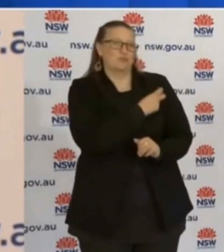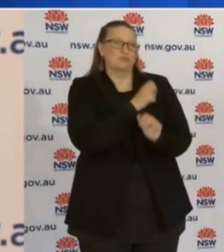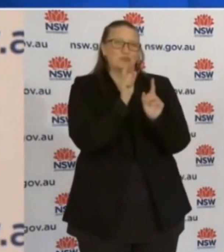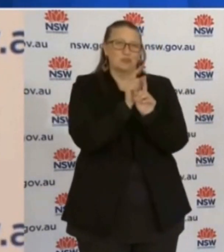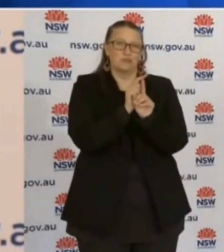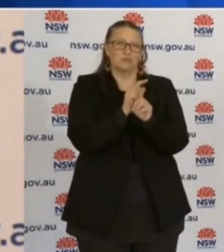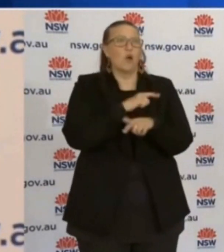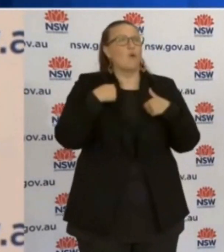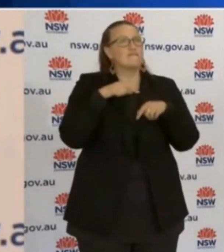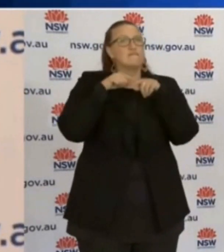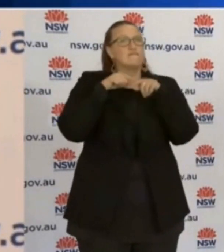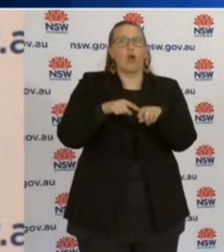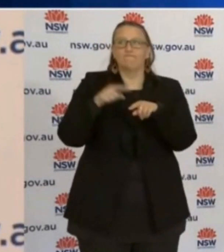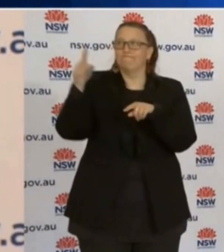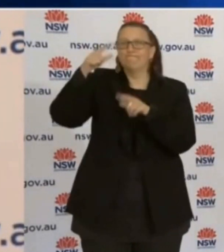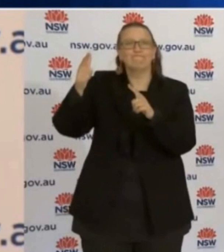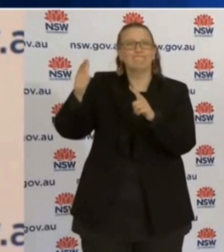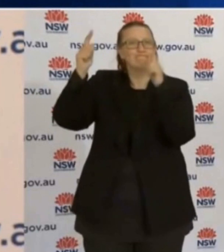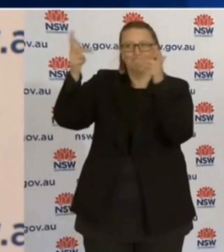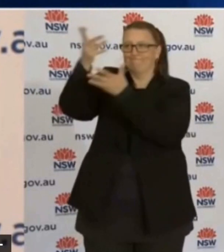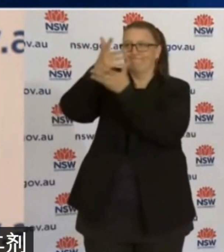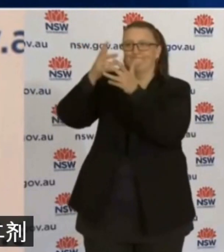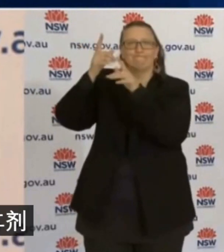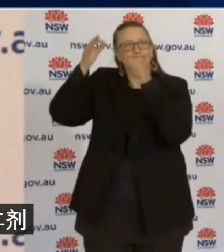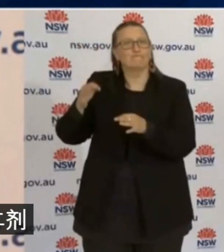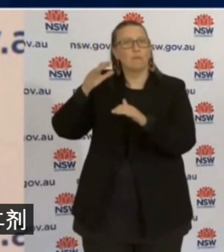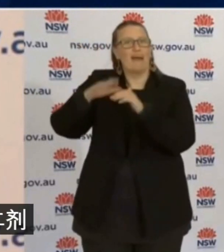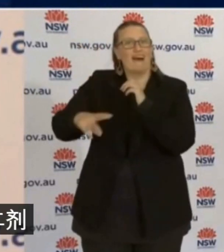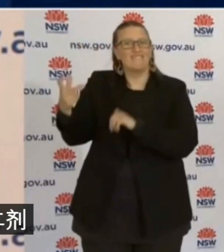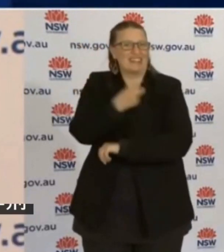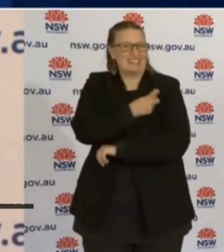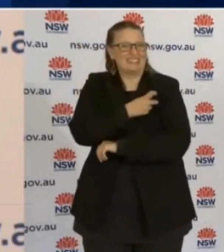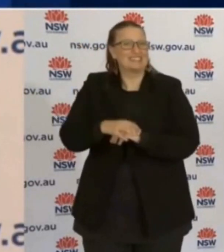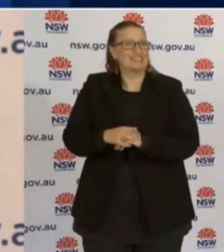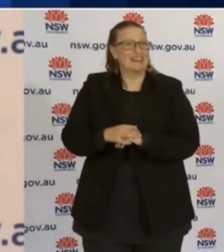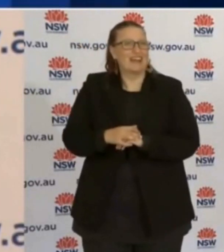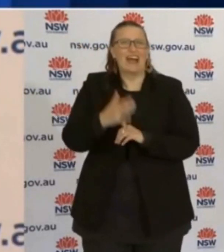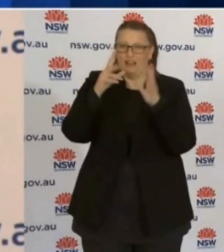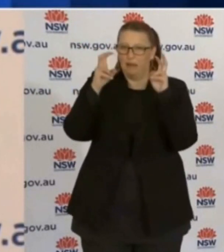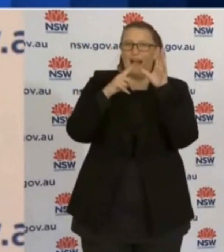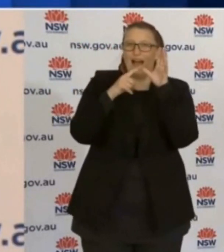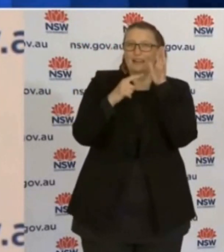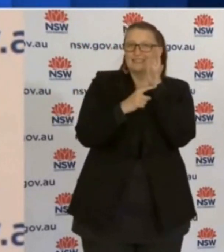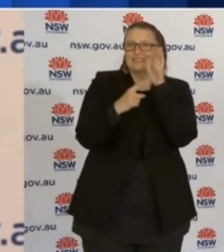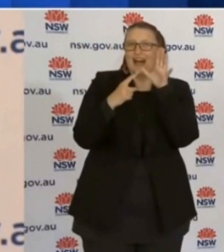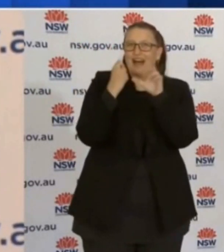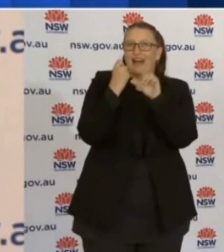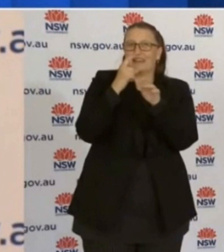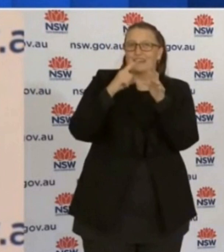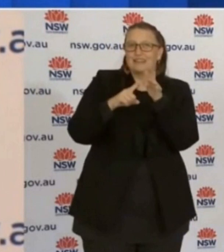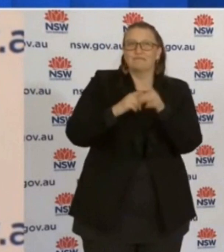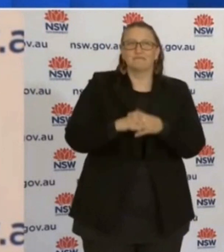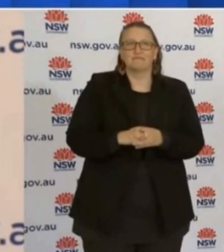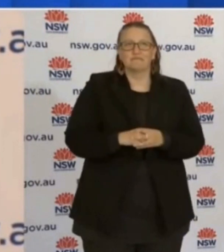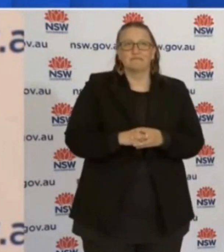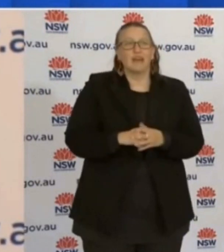says in the current context, bring forward your second dose of your AstraZeneca to anywhere between 4 to 8 weeks.